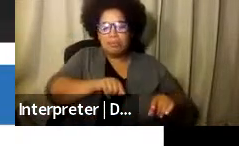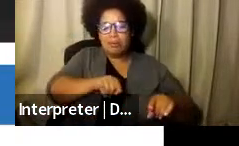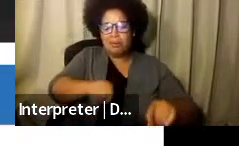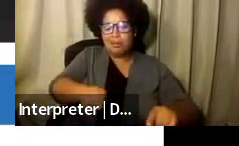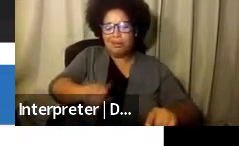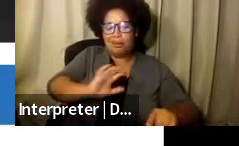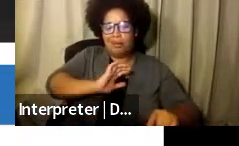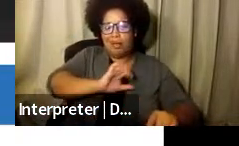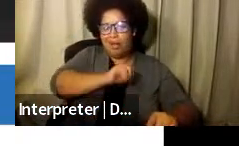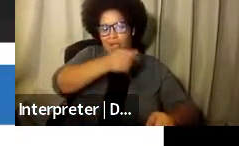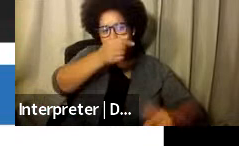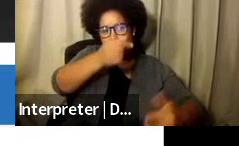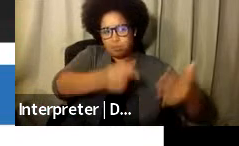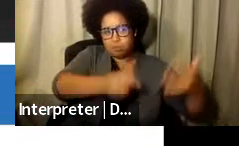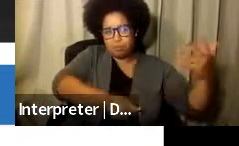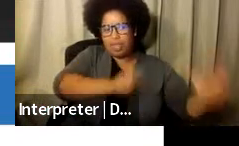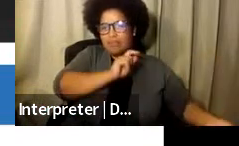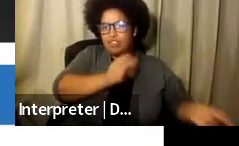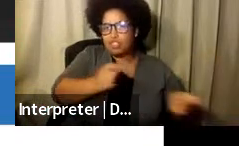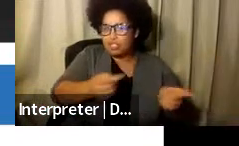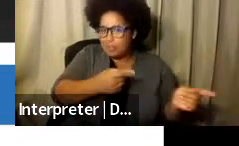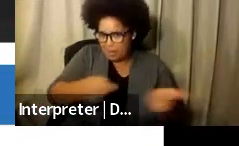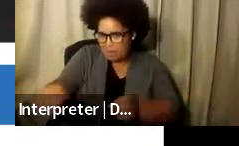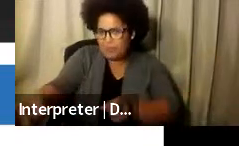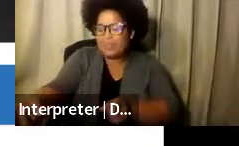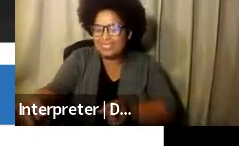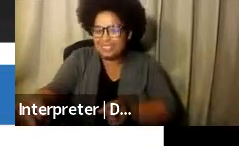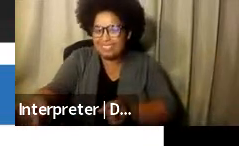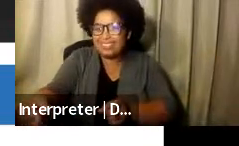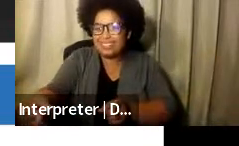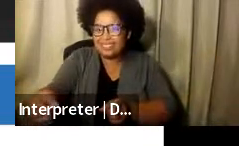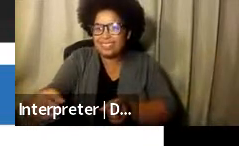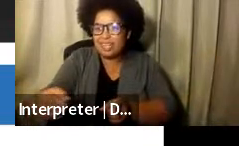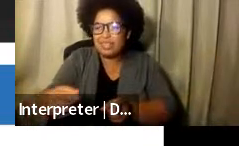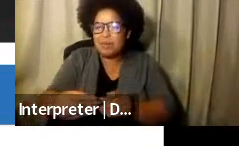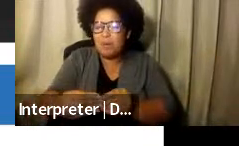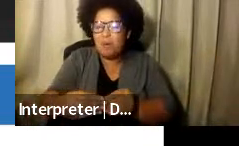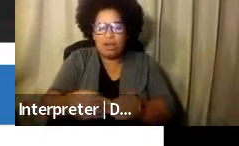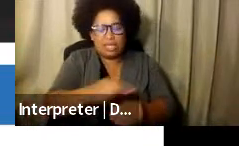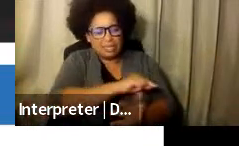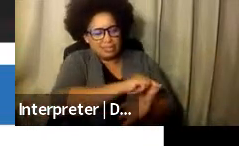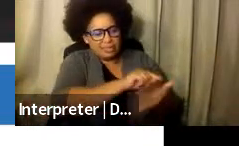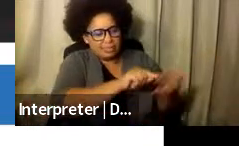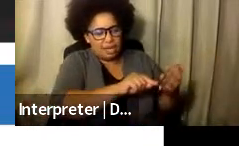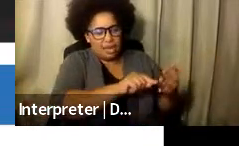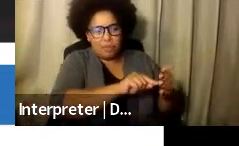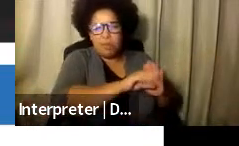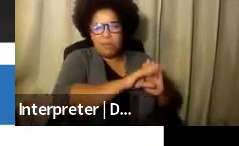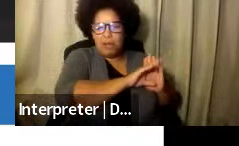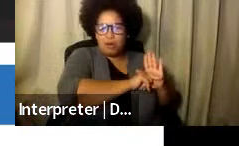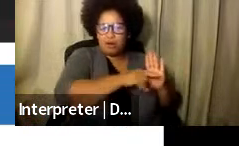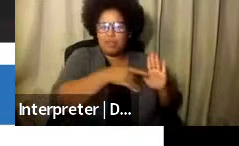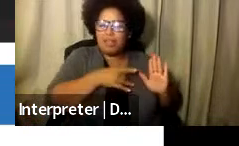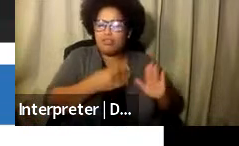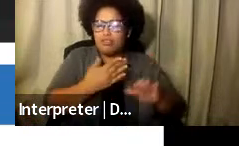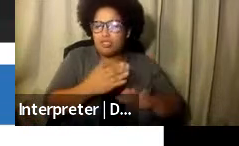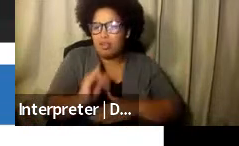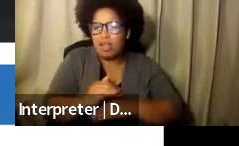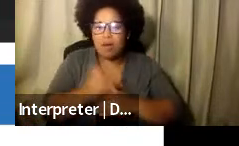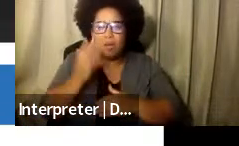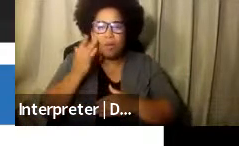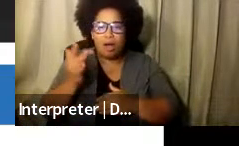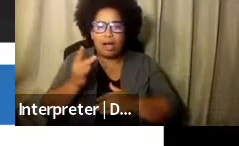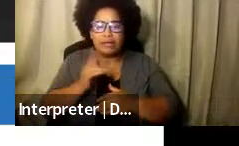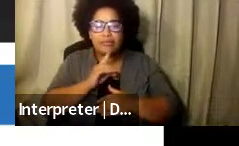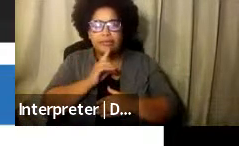are all these other changes that have been taking place in the background. And at some point, we'd love to share that too, because it